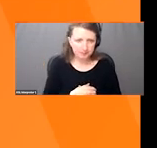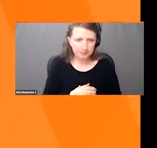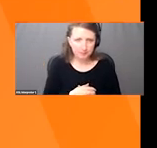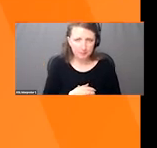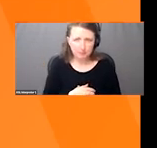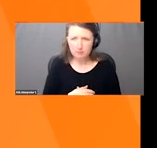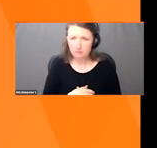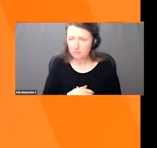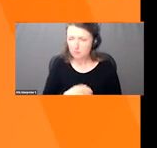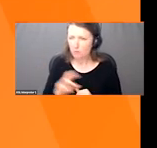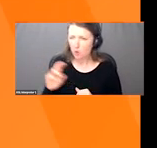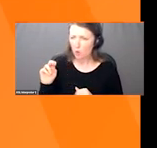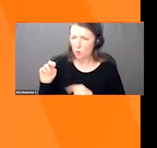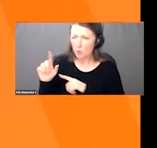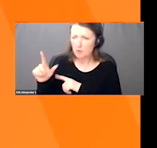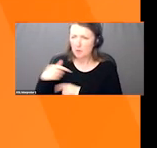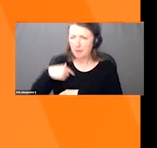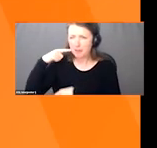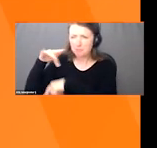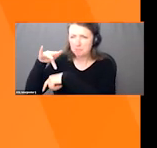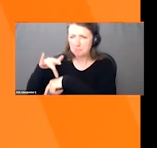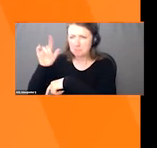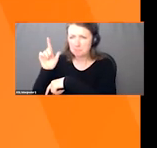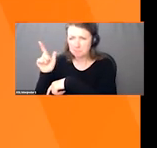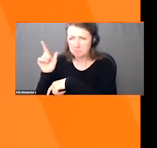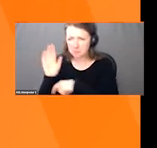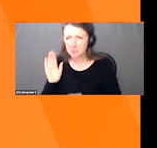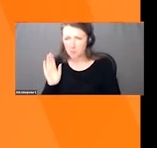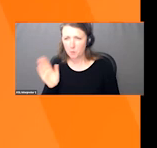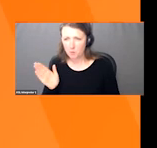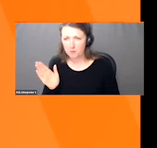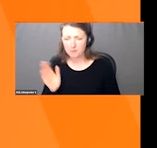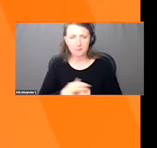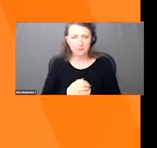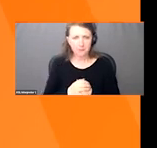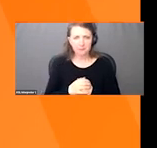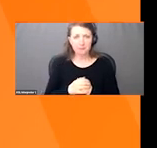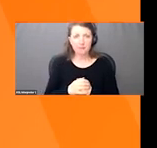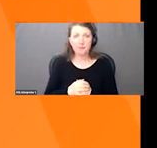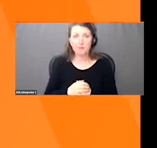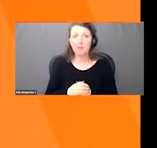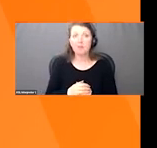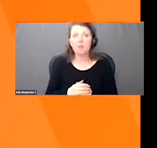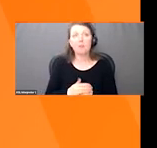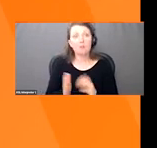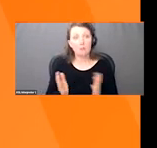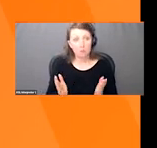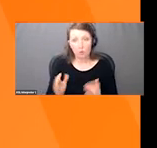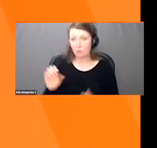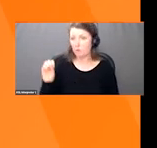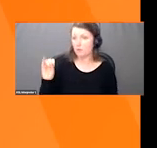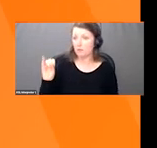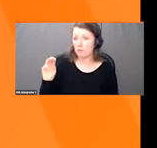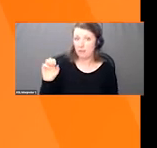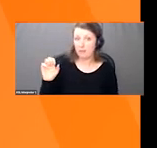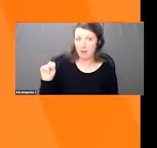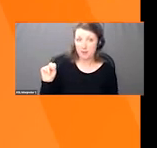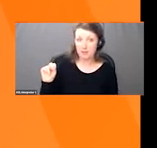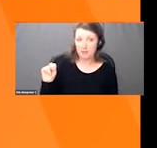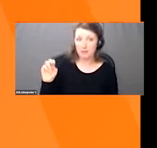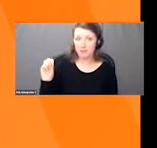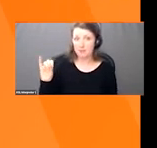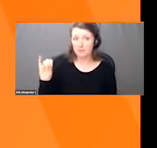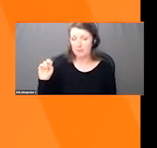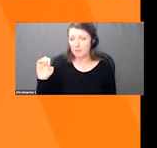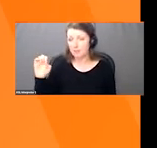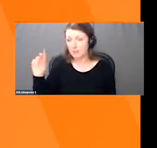get into newsletters later on too. Great. So Simon Sinek, we probably all know him. He's